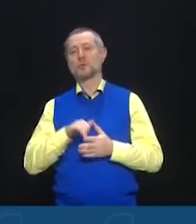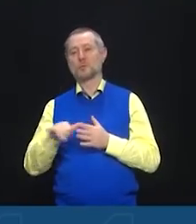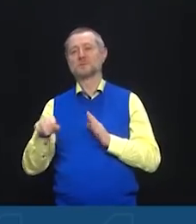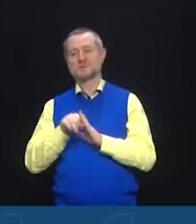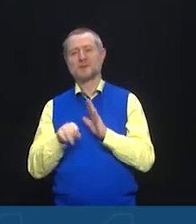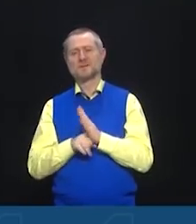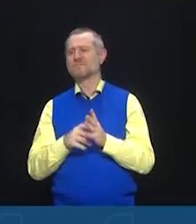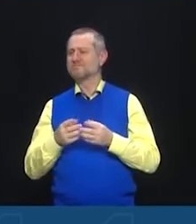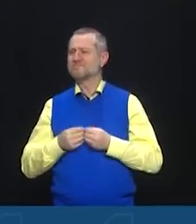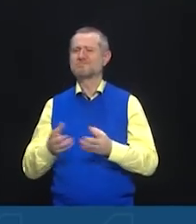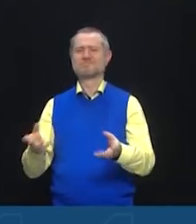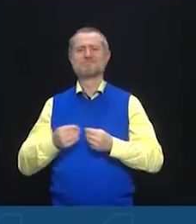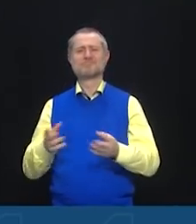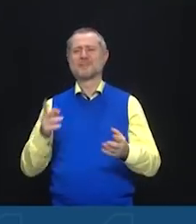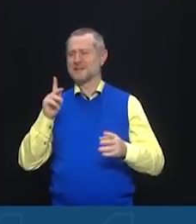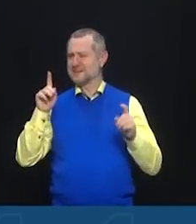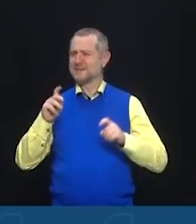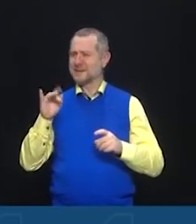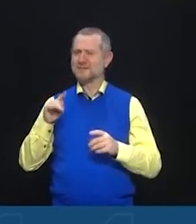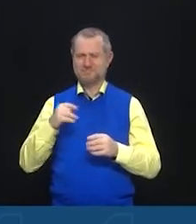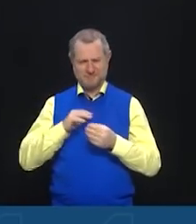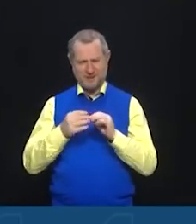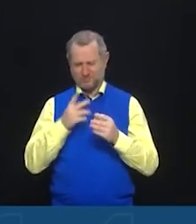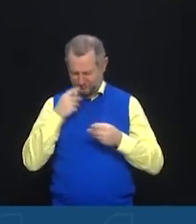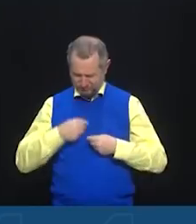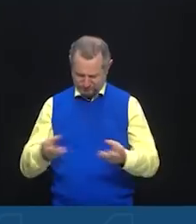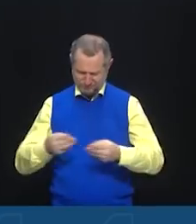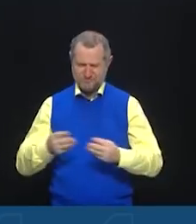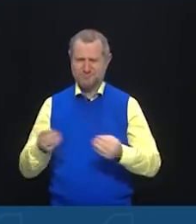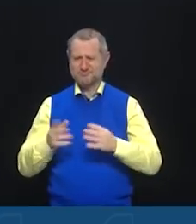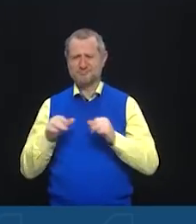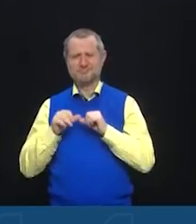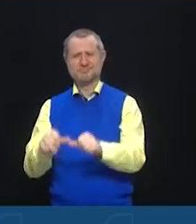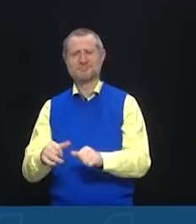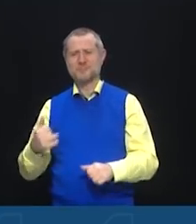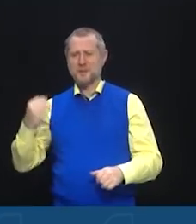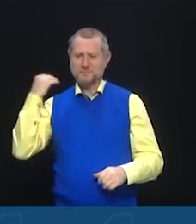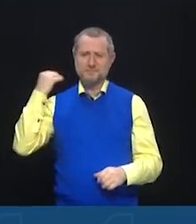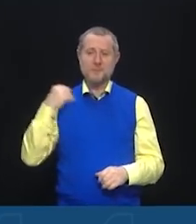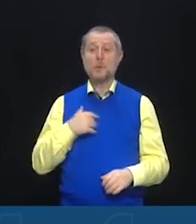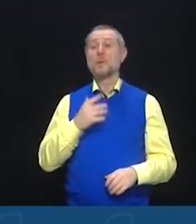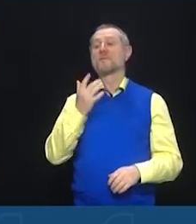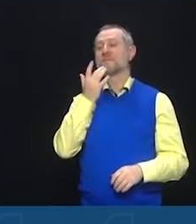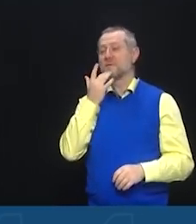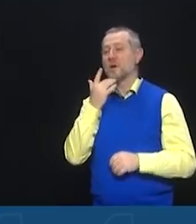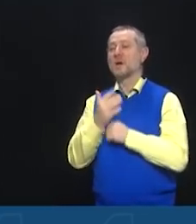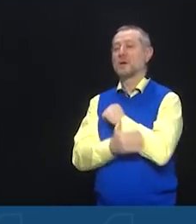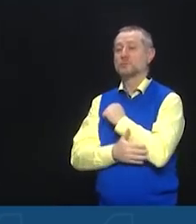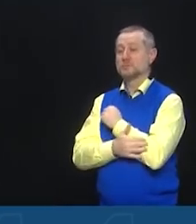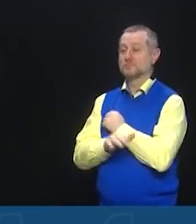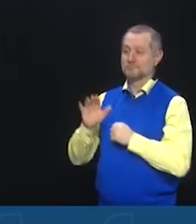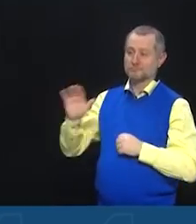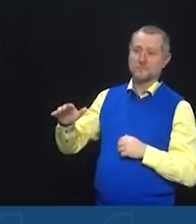to schools. You saw the numbers. We prefer to see that as a county-wide decision